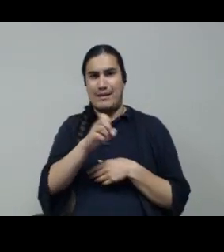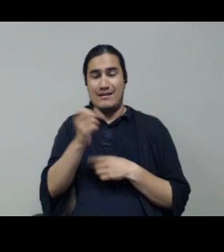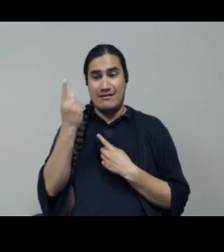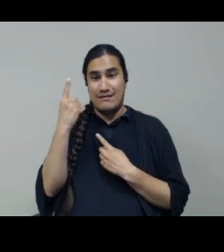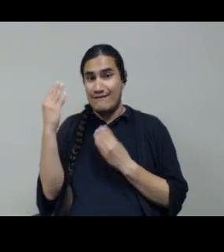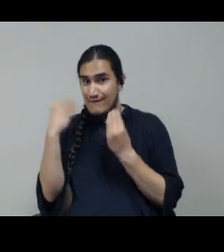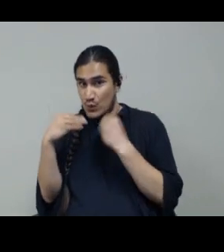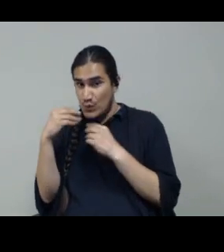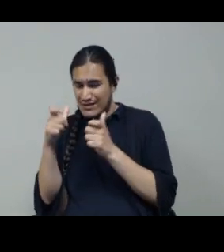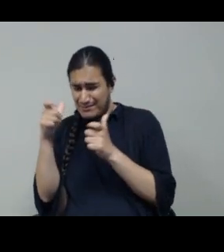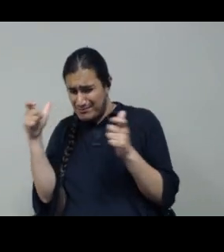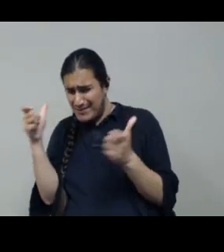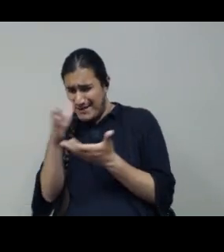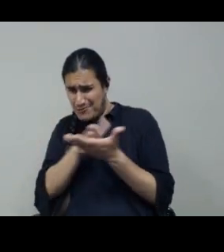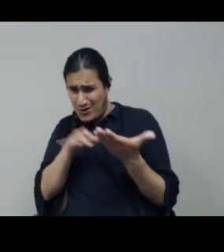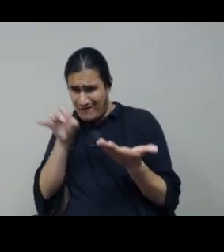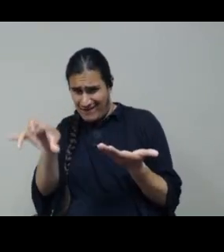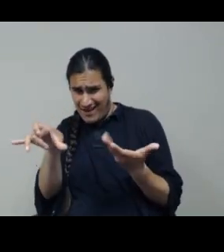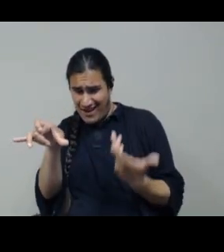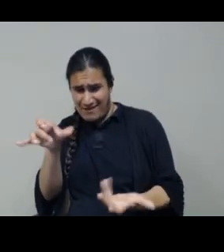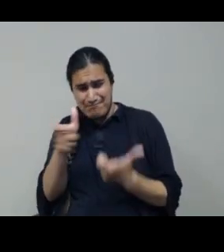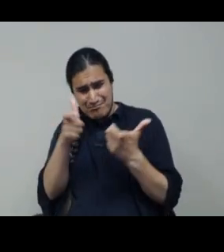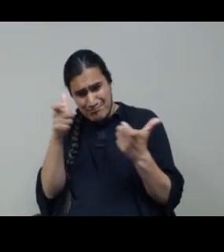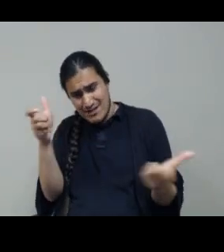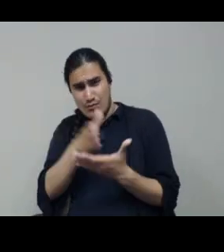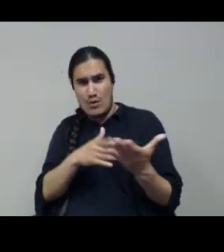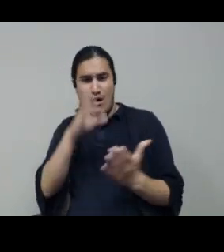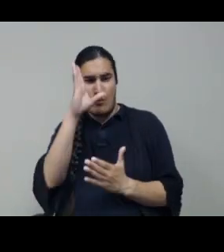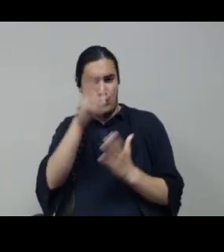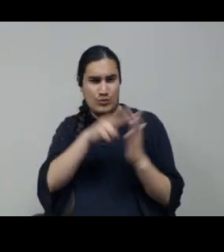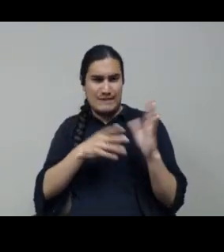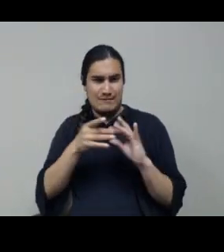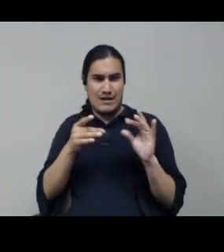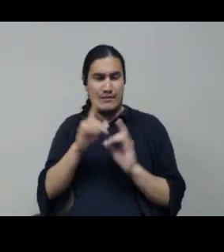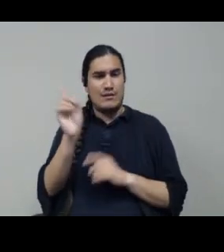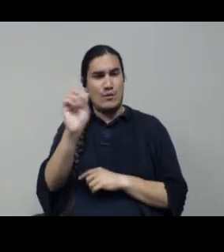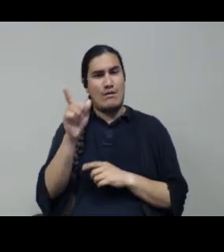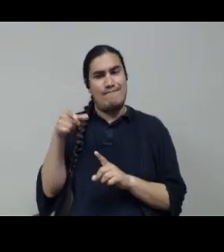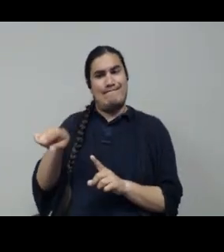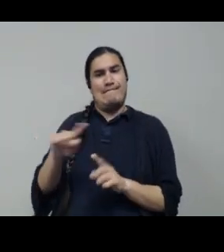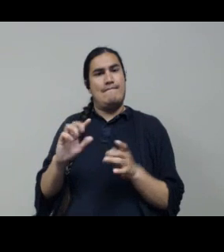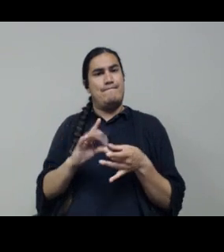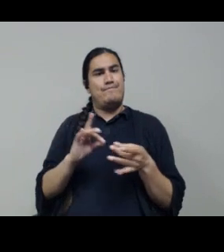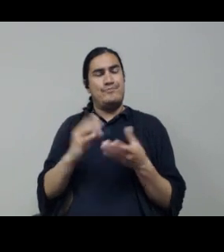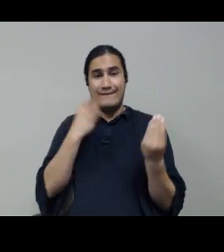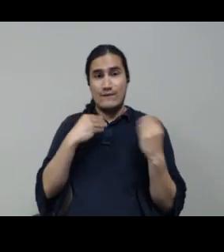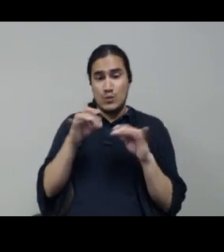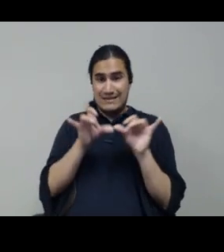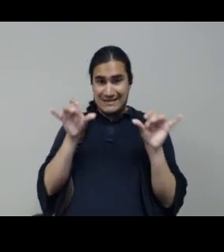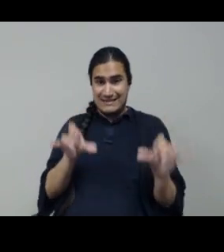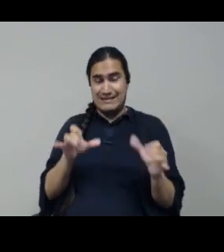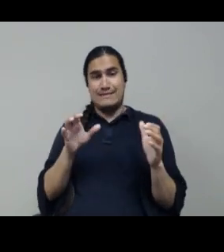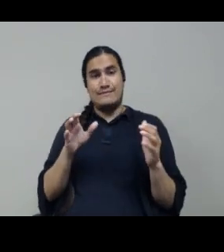big sector that, and I'll read a statement where they're saying that food systems account